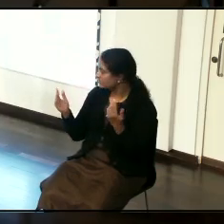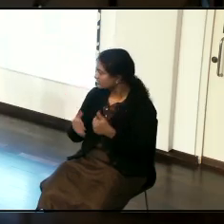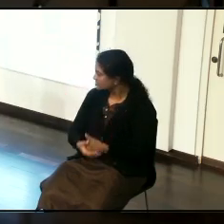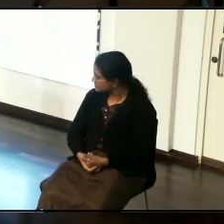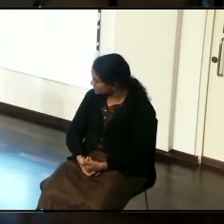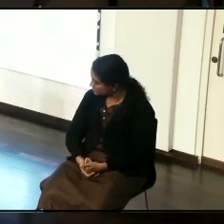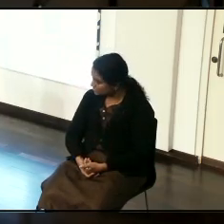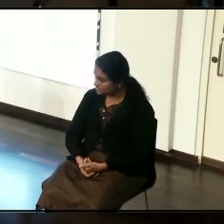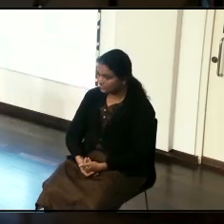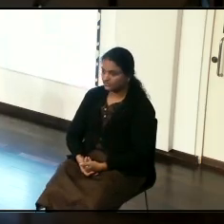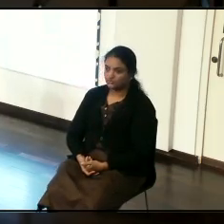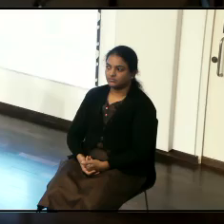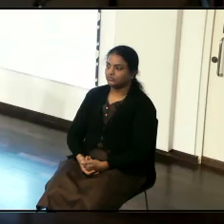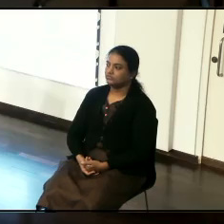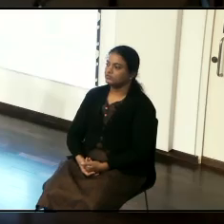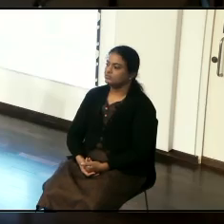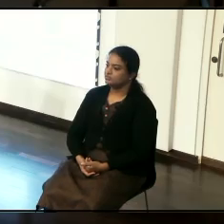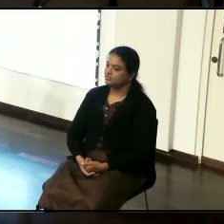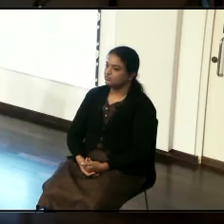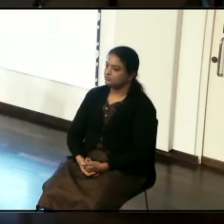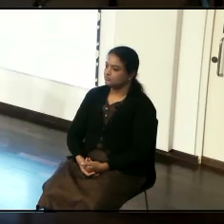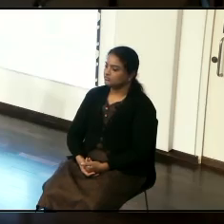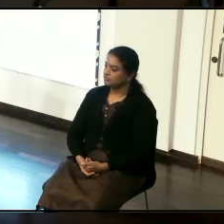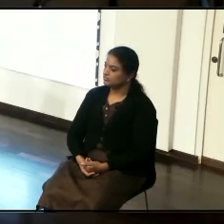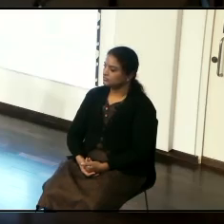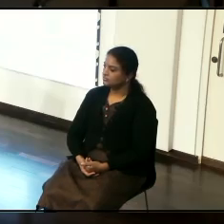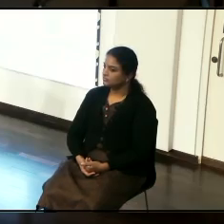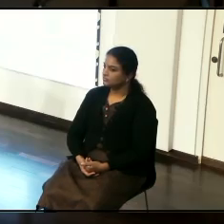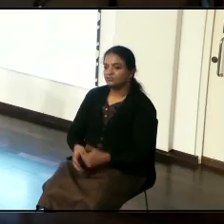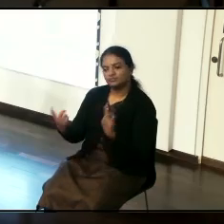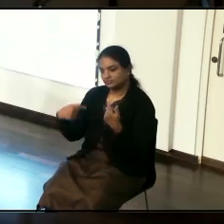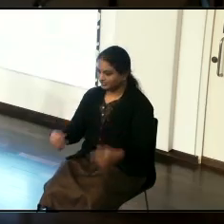Yeah, sure. Would you, Shilpa, would you?